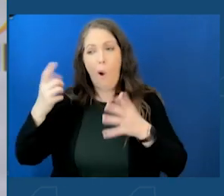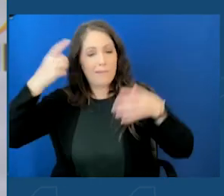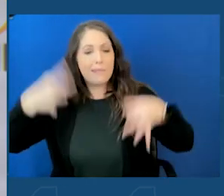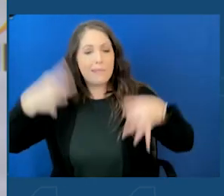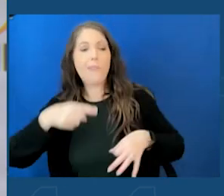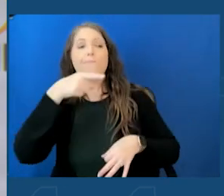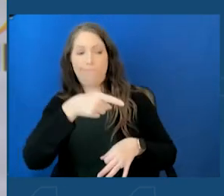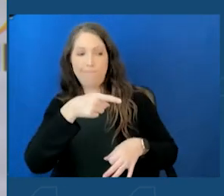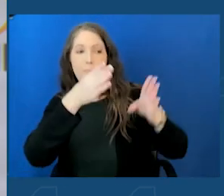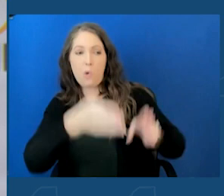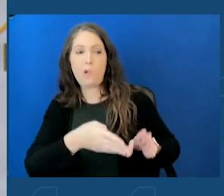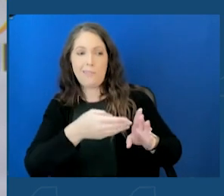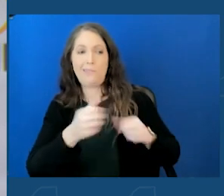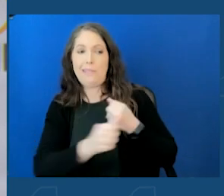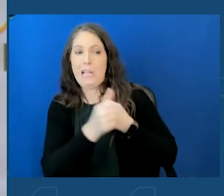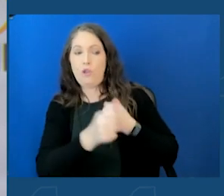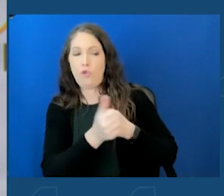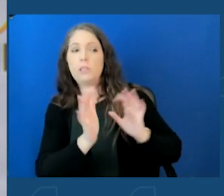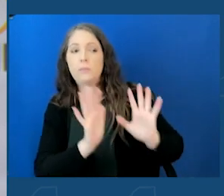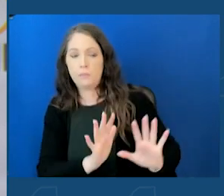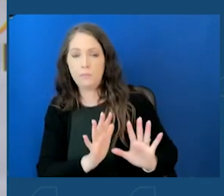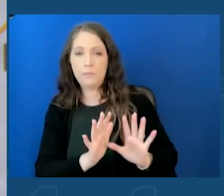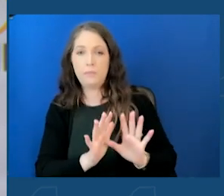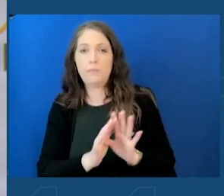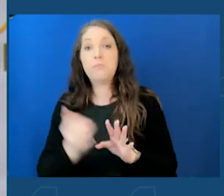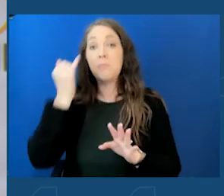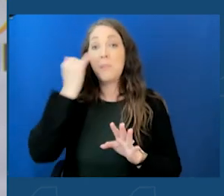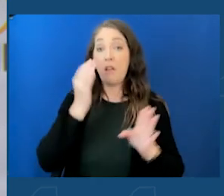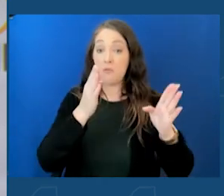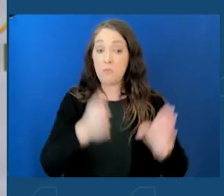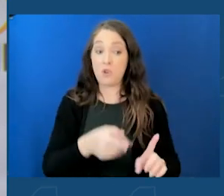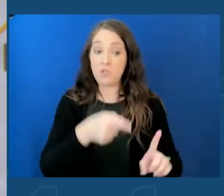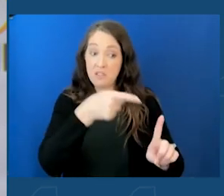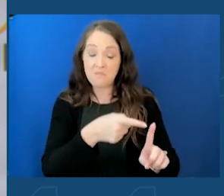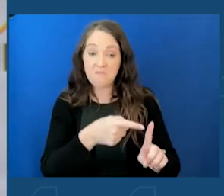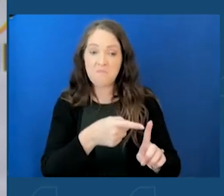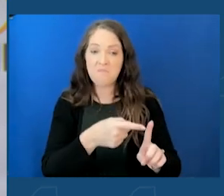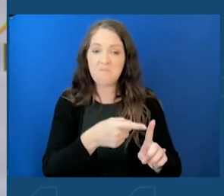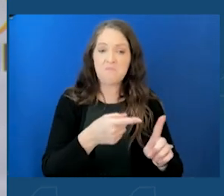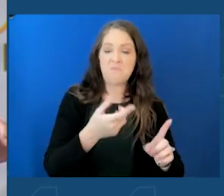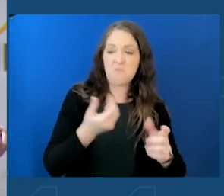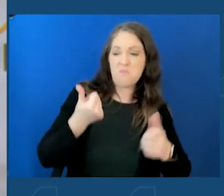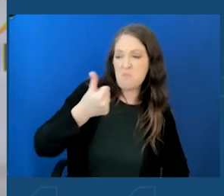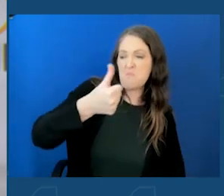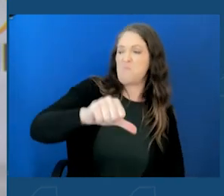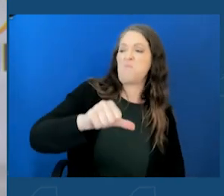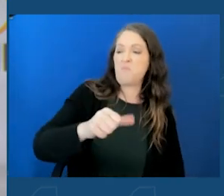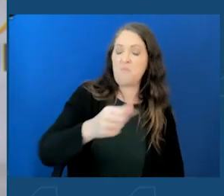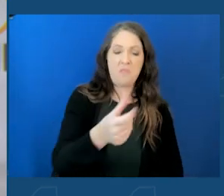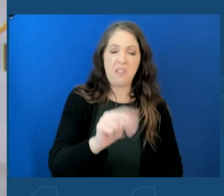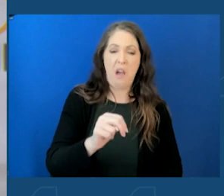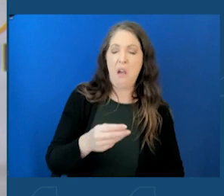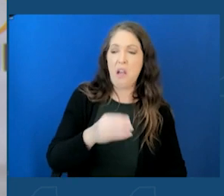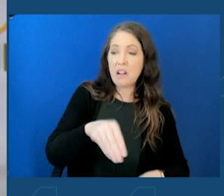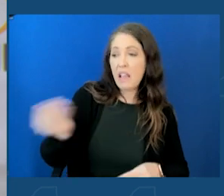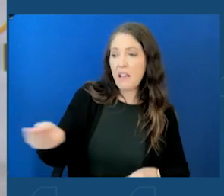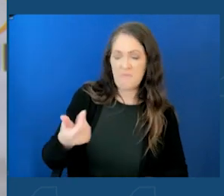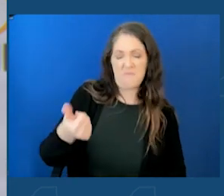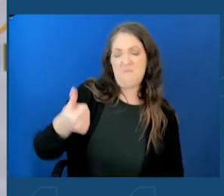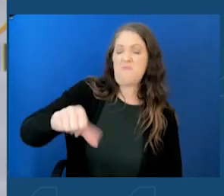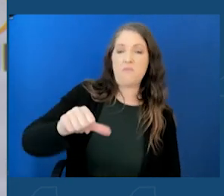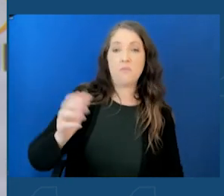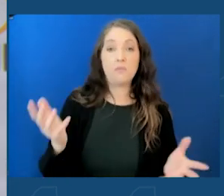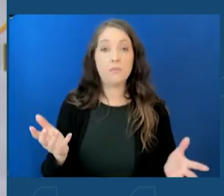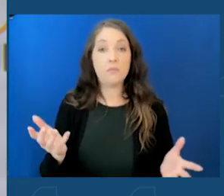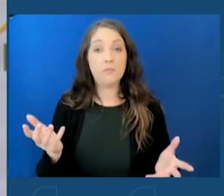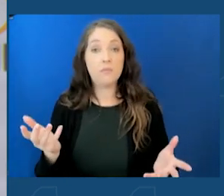when a defendant willfully disobeys a previous order to surrender the firearm. Because right now, they can be told to surrender the firearm. Guess what happens